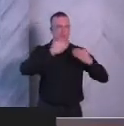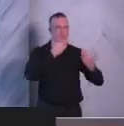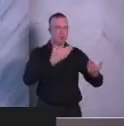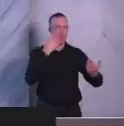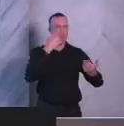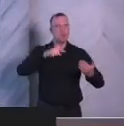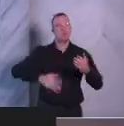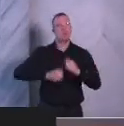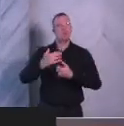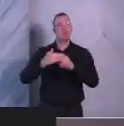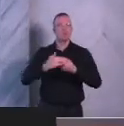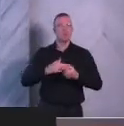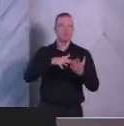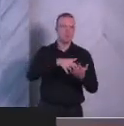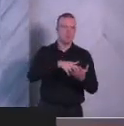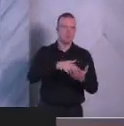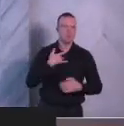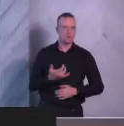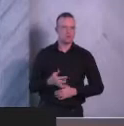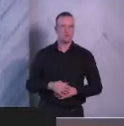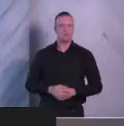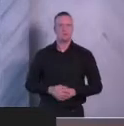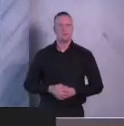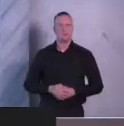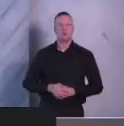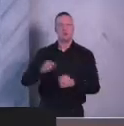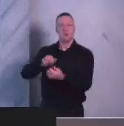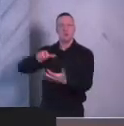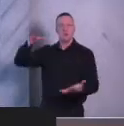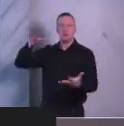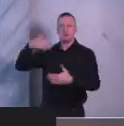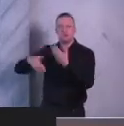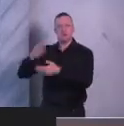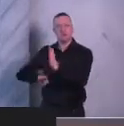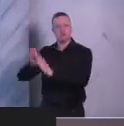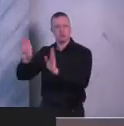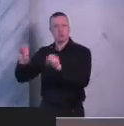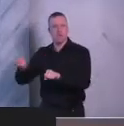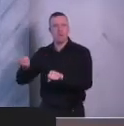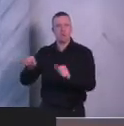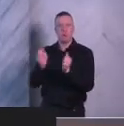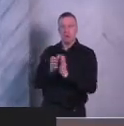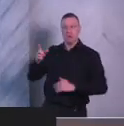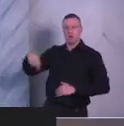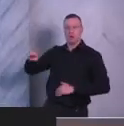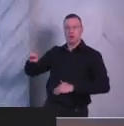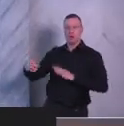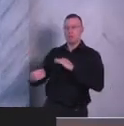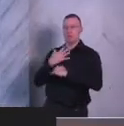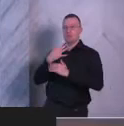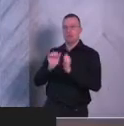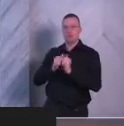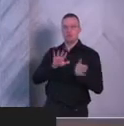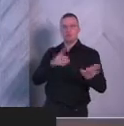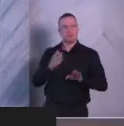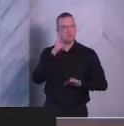vulnerable. Creation can get along just fine without us, but we would cease to exist without creation.